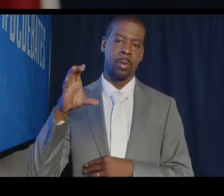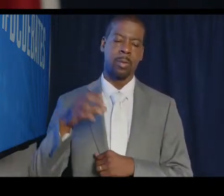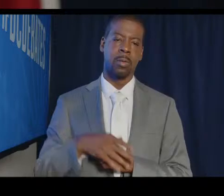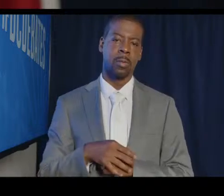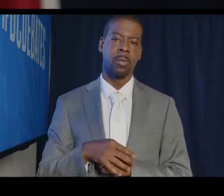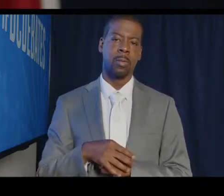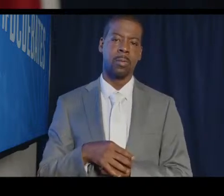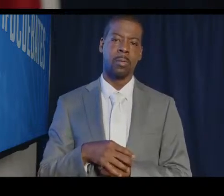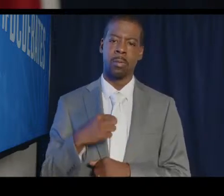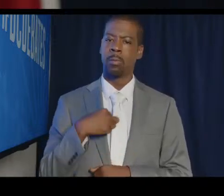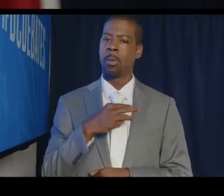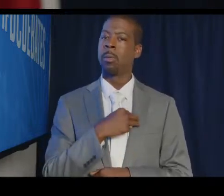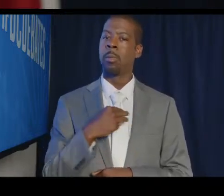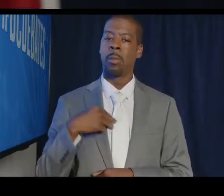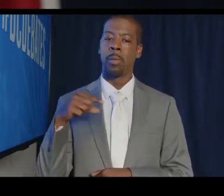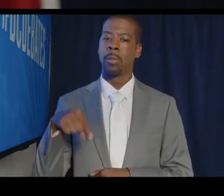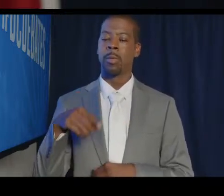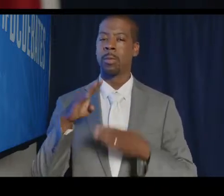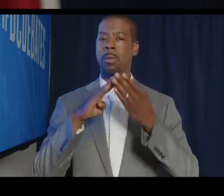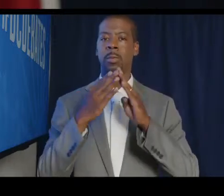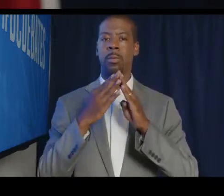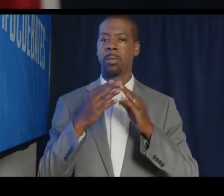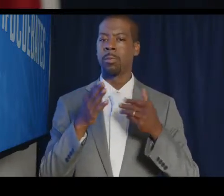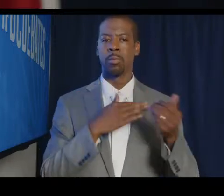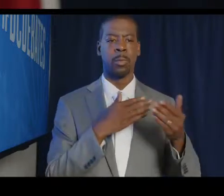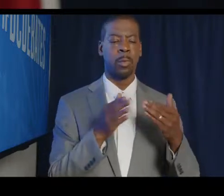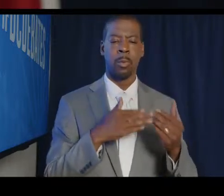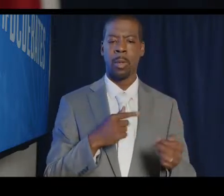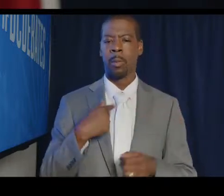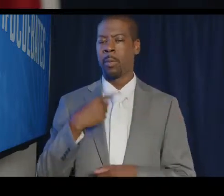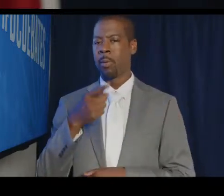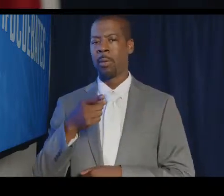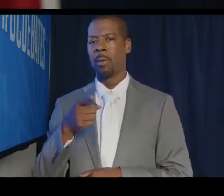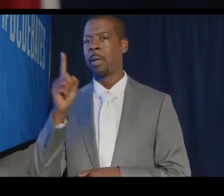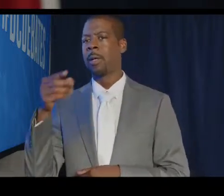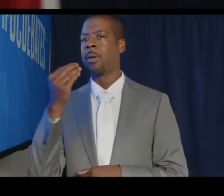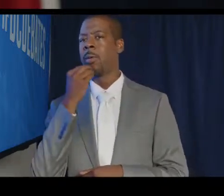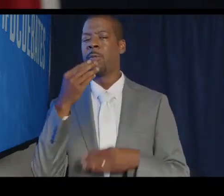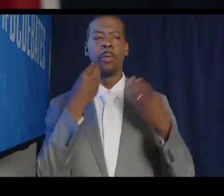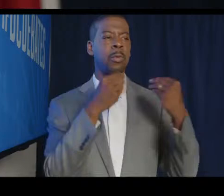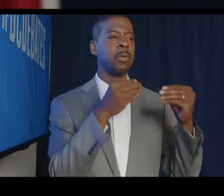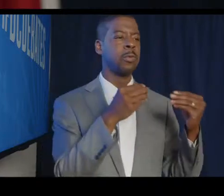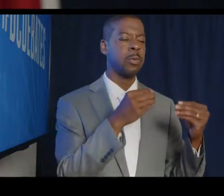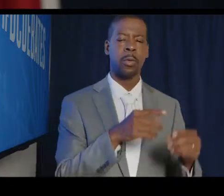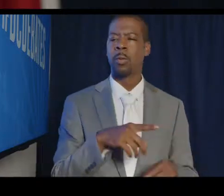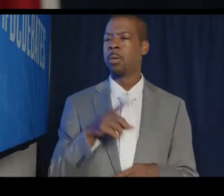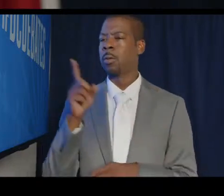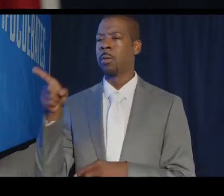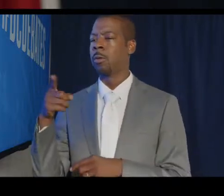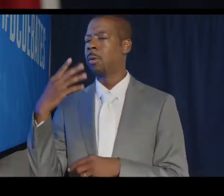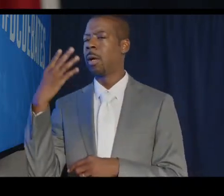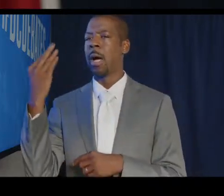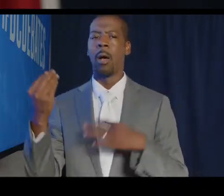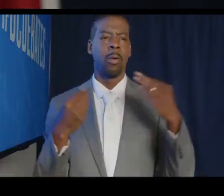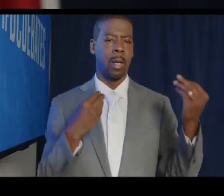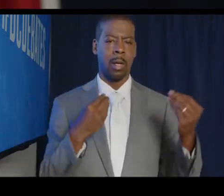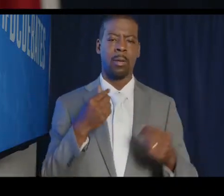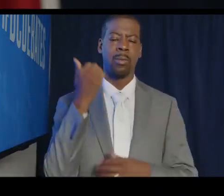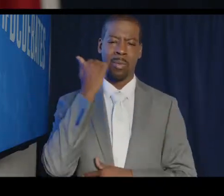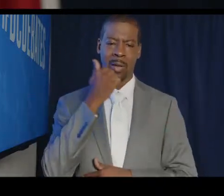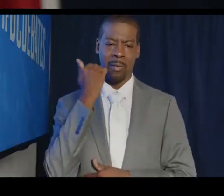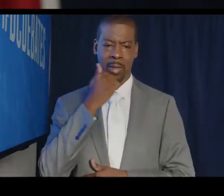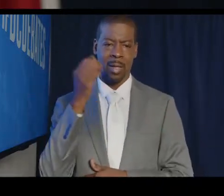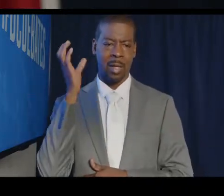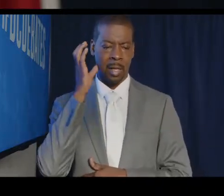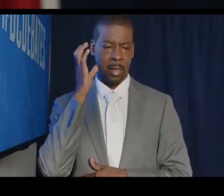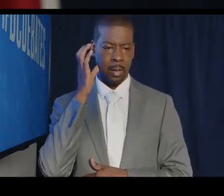member of our community, no matter where I am, whether it's a hair salon in Ward 8 or a grocery store in Ward 1, there are two things that I hear almost every day: concerns